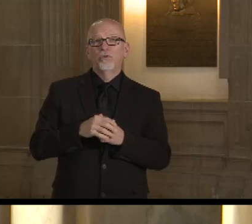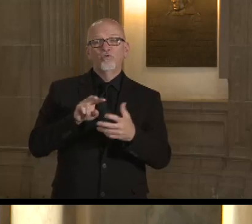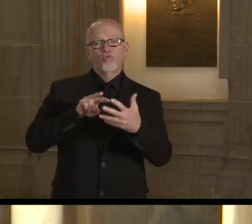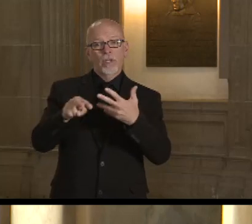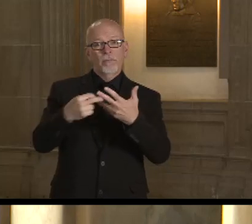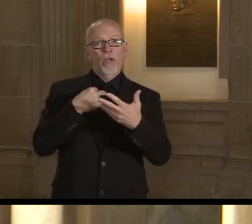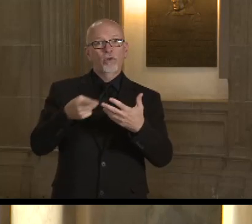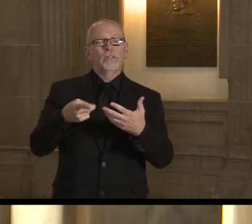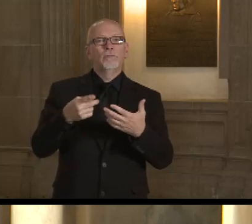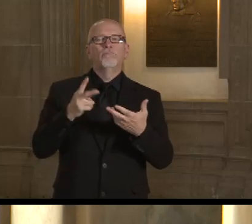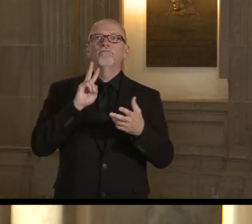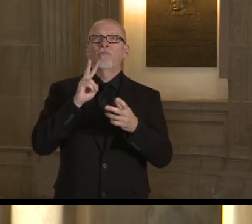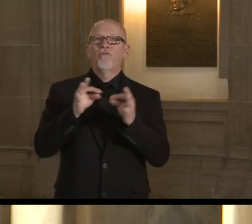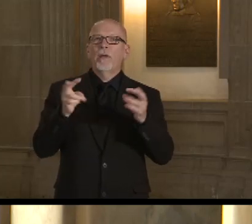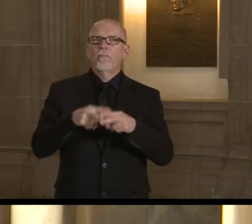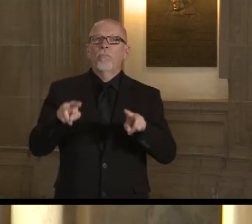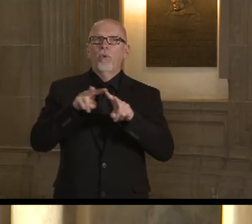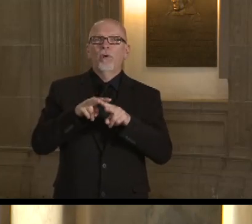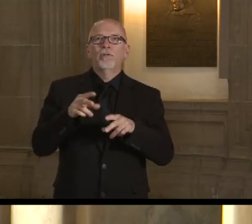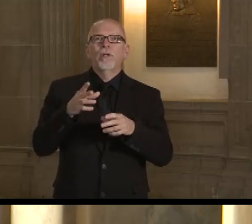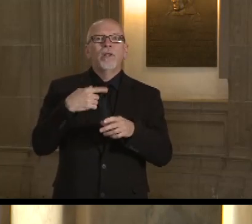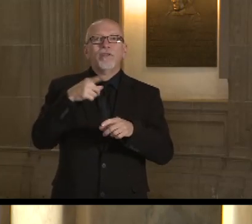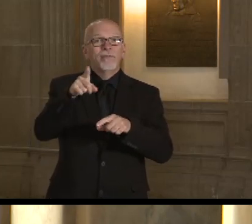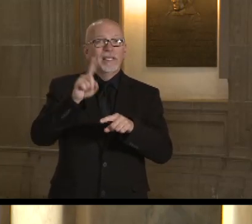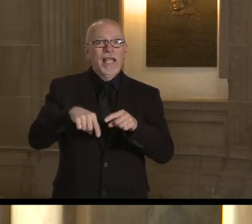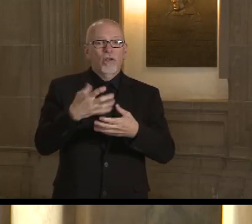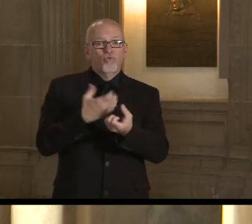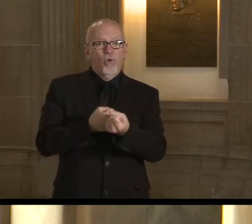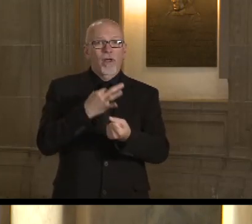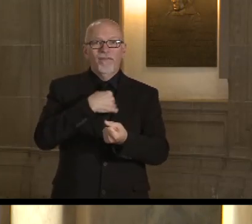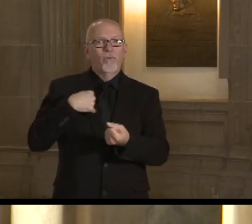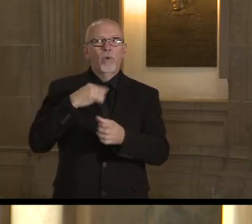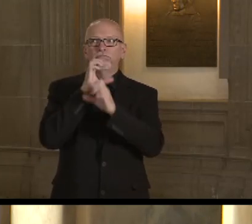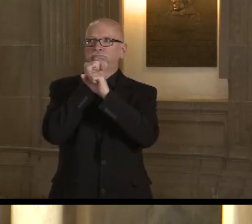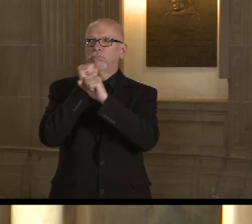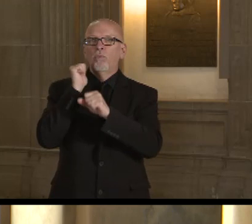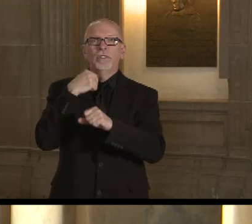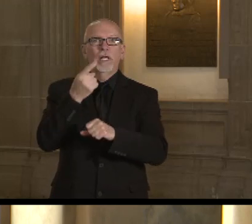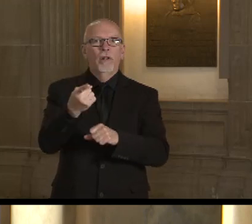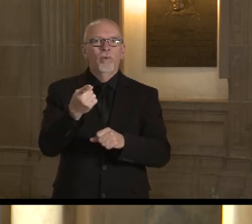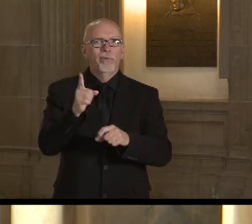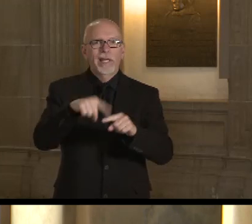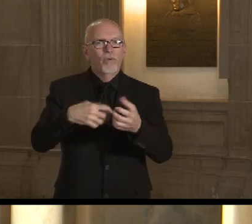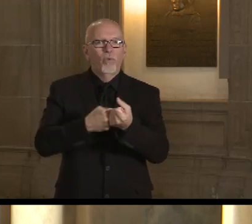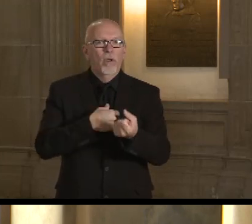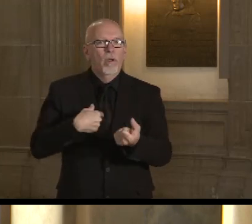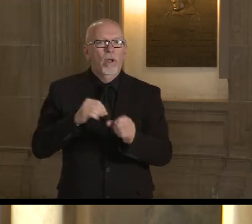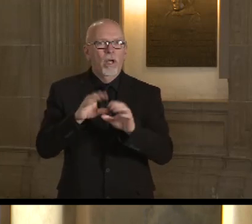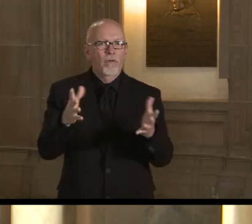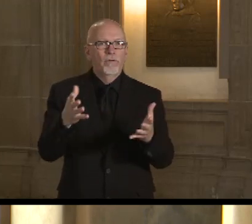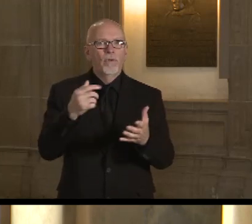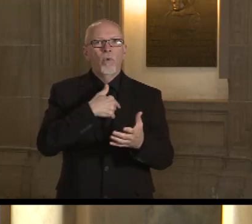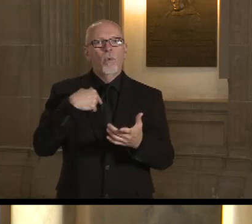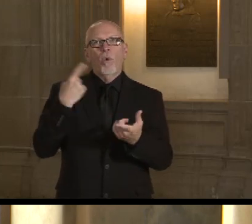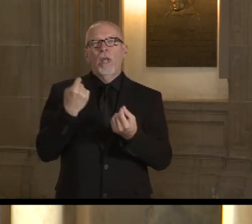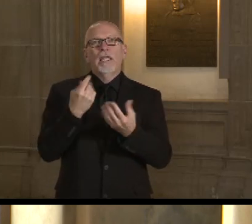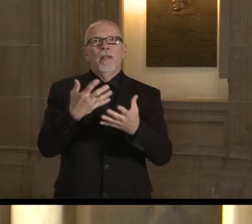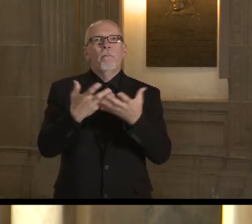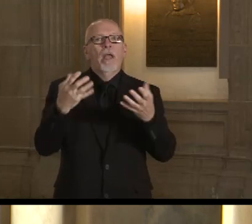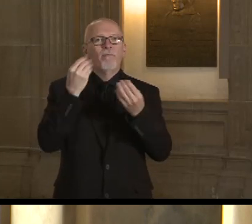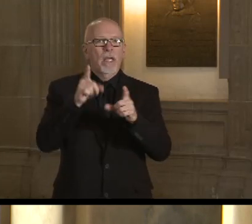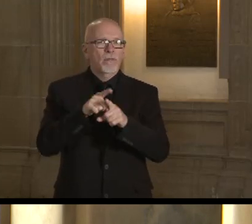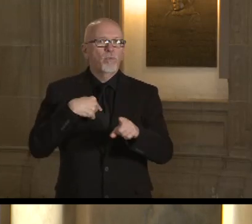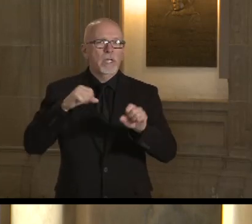Transparency is so very important. We can't ask you to trust us if we won't tell you what occurred. and we'll always give you as much information as we